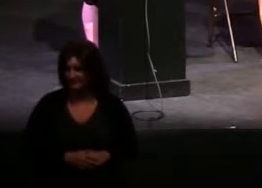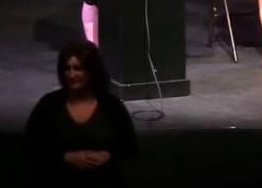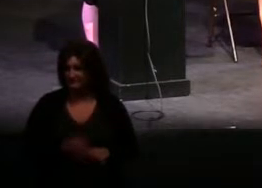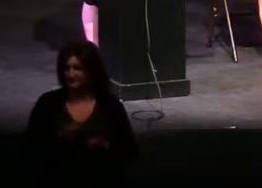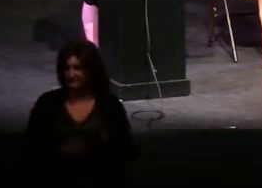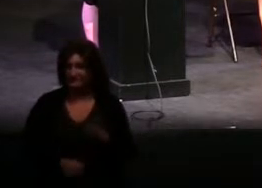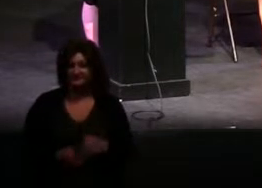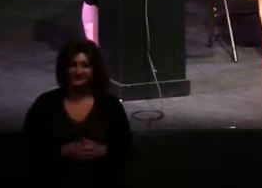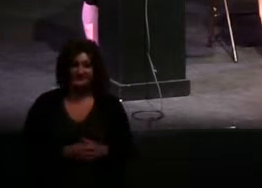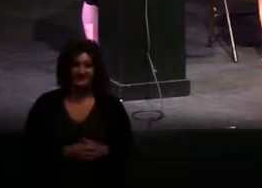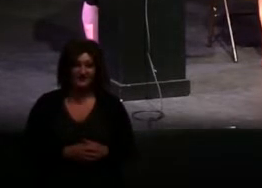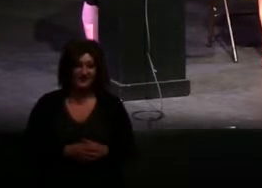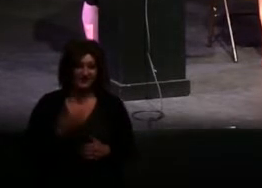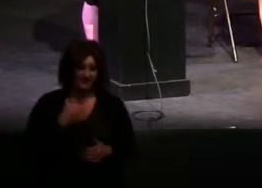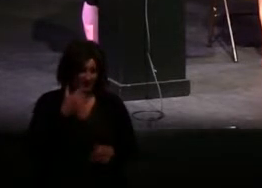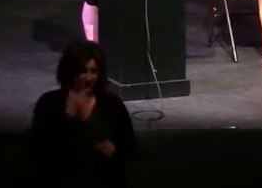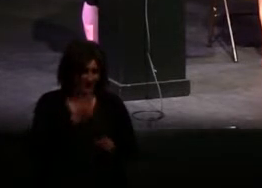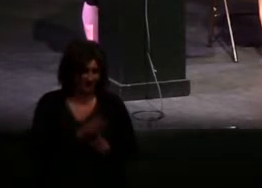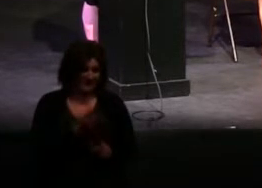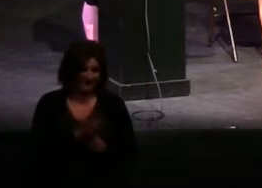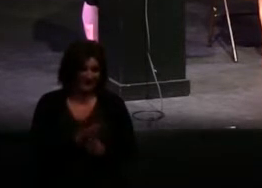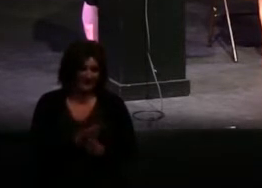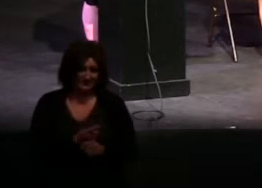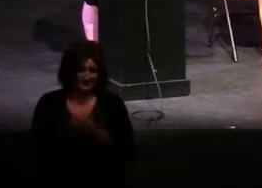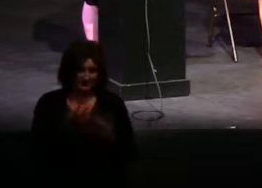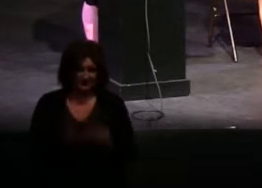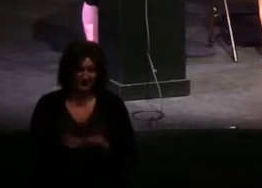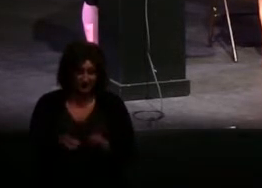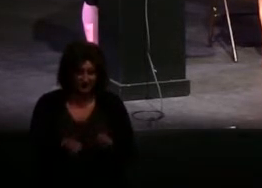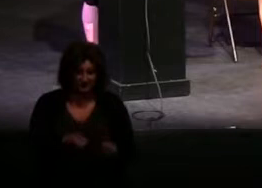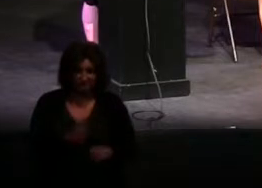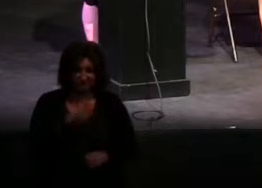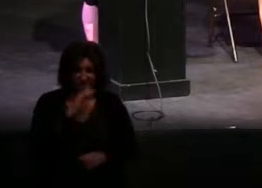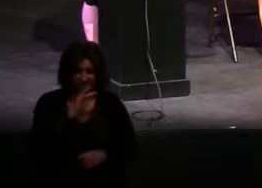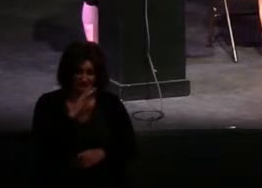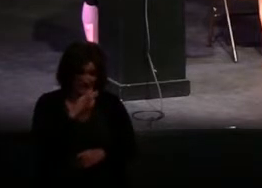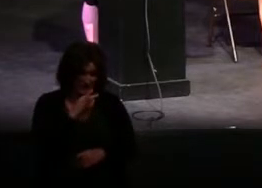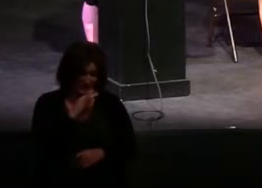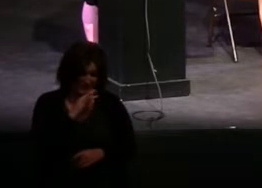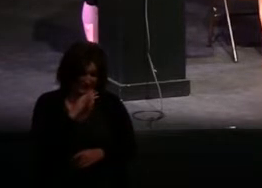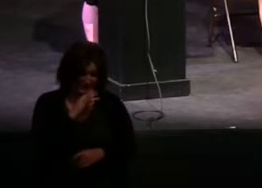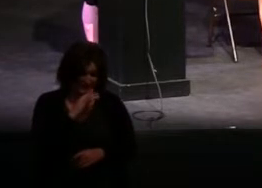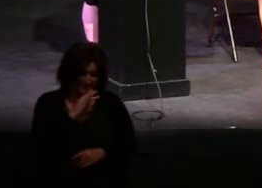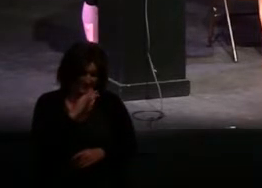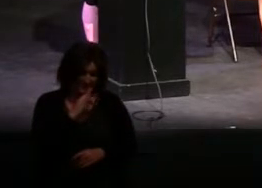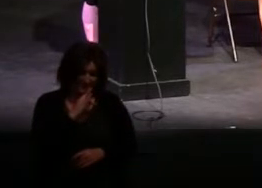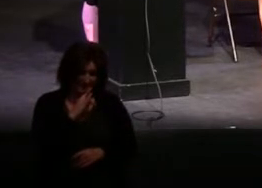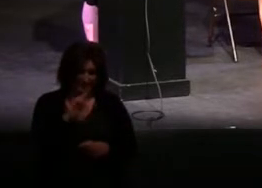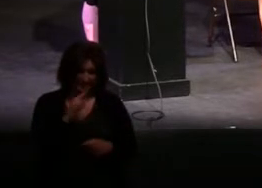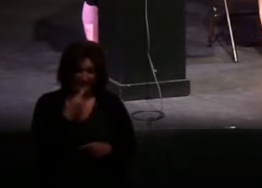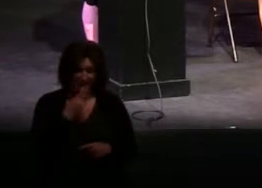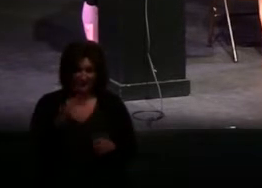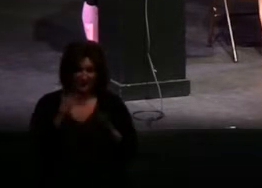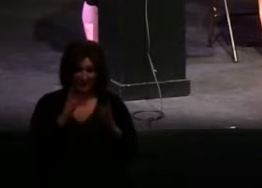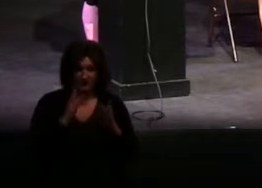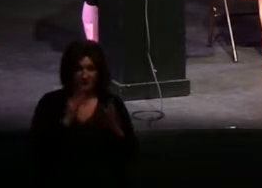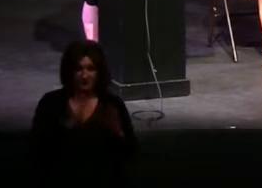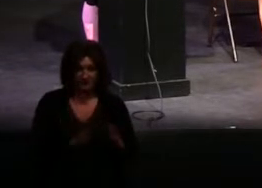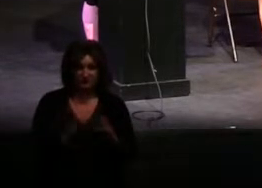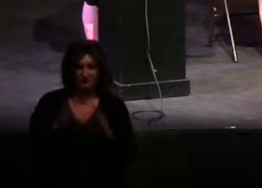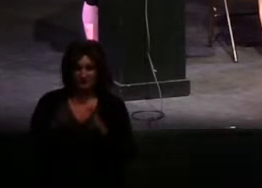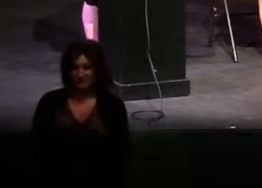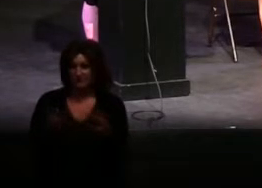My sister was diligently poking holes into the soil for her onions when our collie began nosing around the corn rows, scouting for a place to